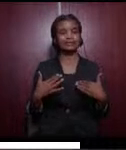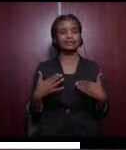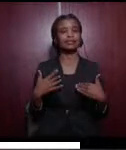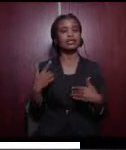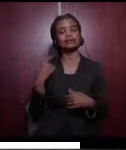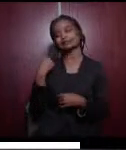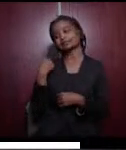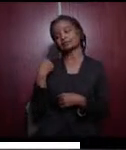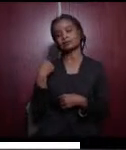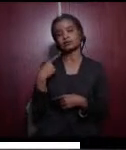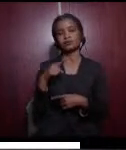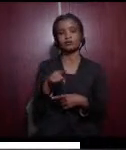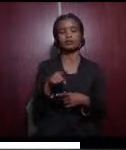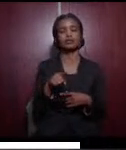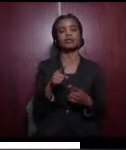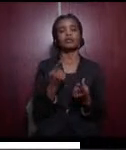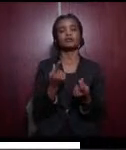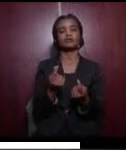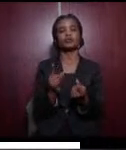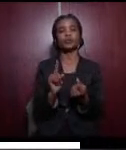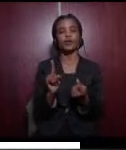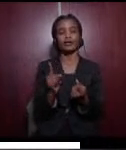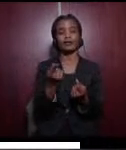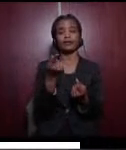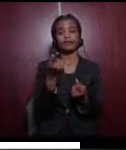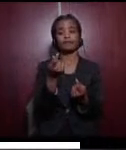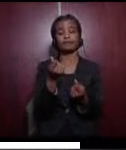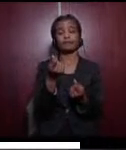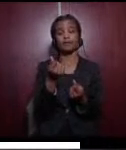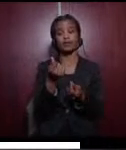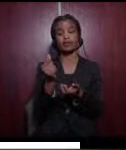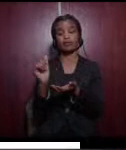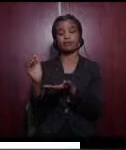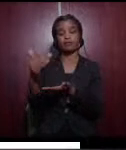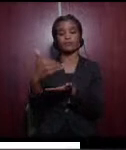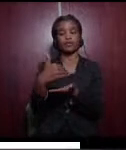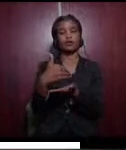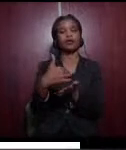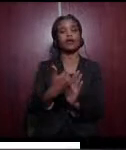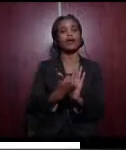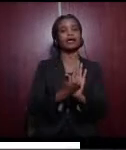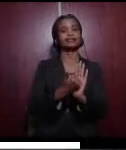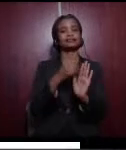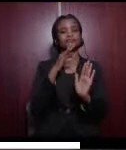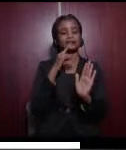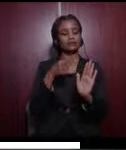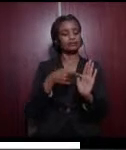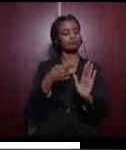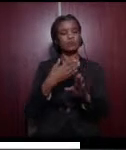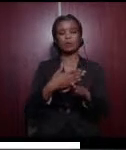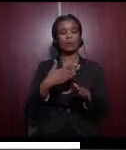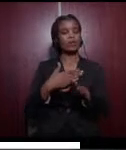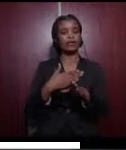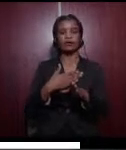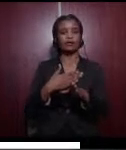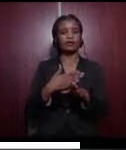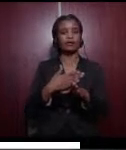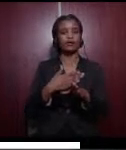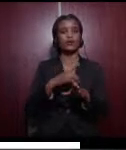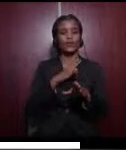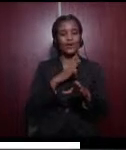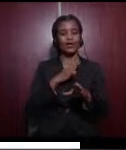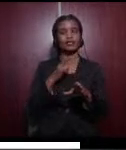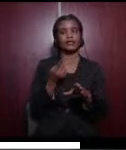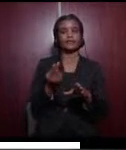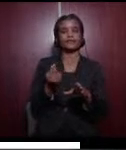have made the Fundraising Act now to be dysfunctional, because they all predate the Fundraising Act,